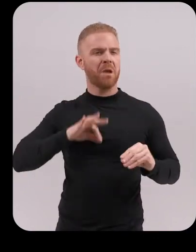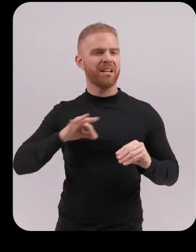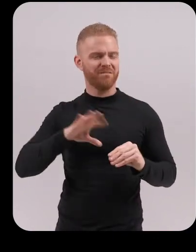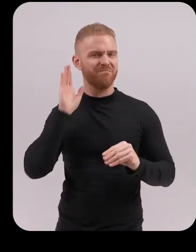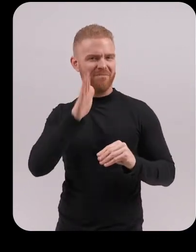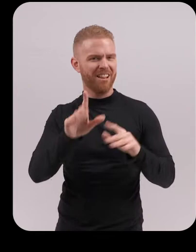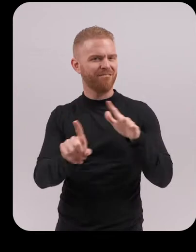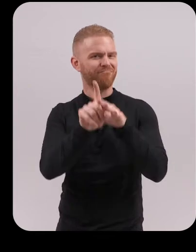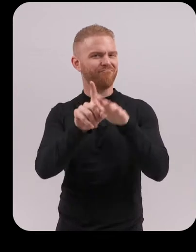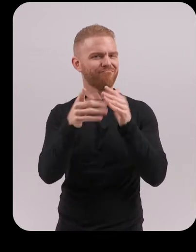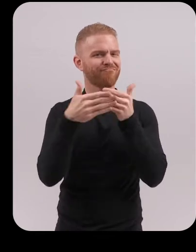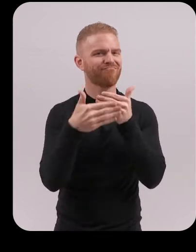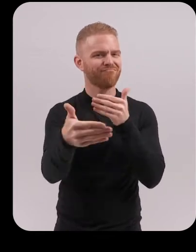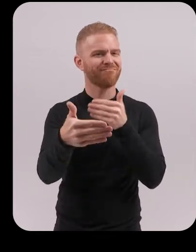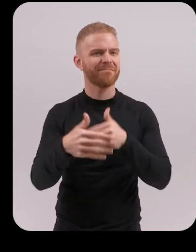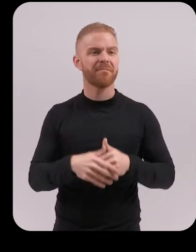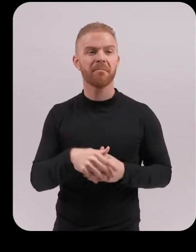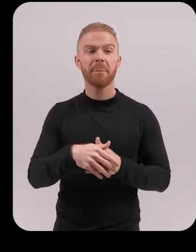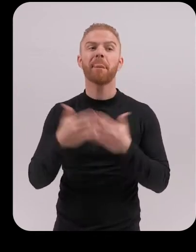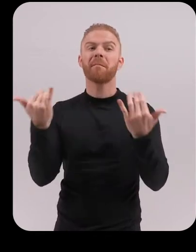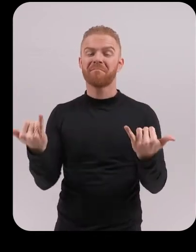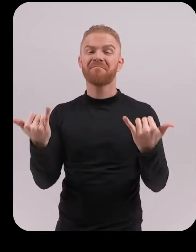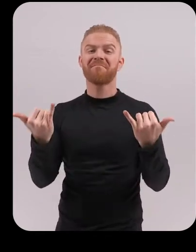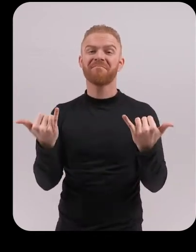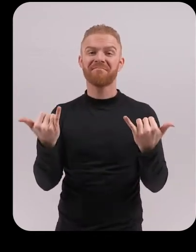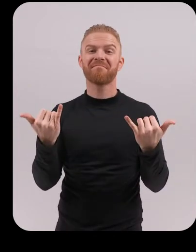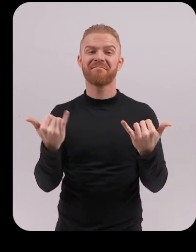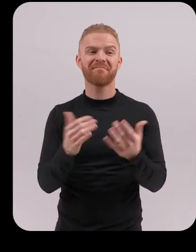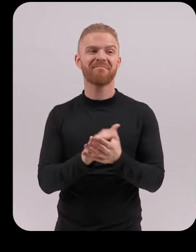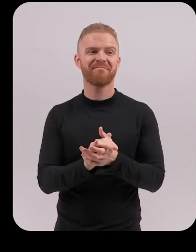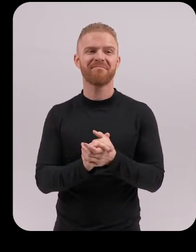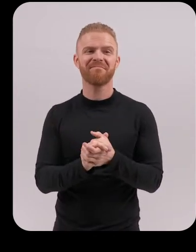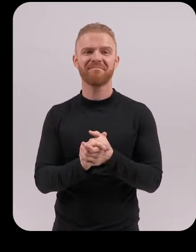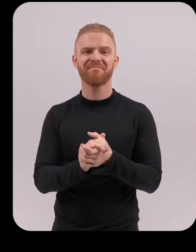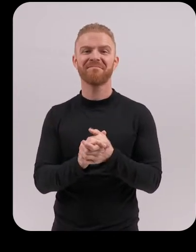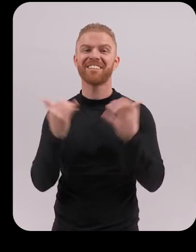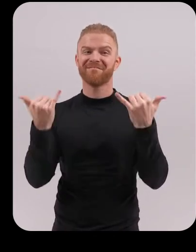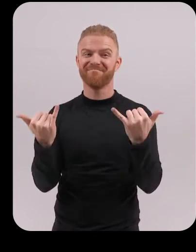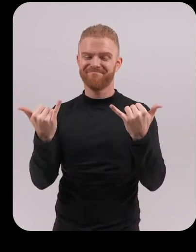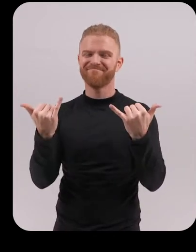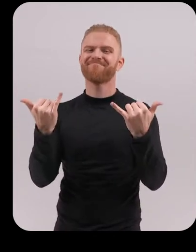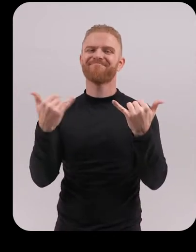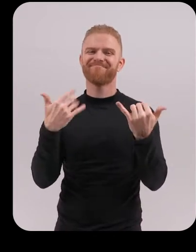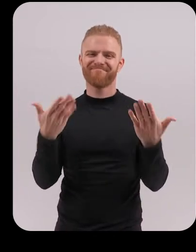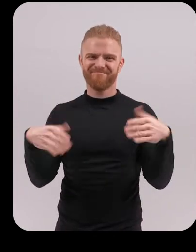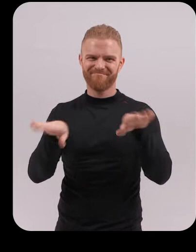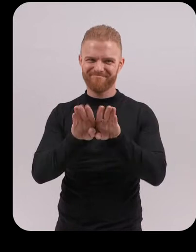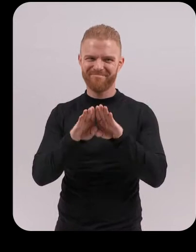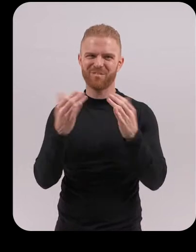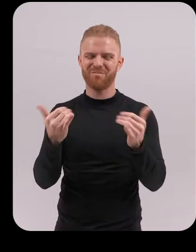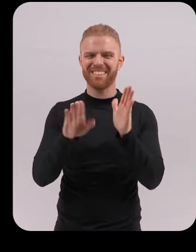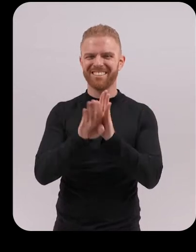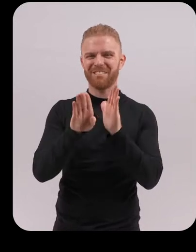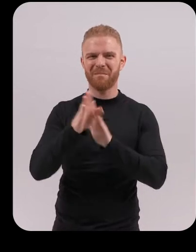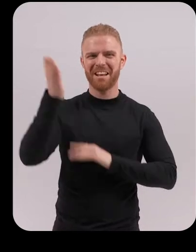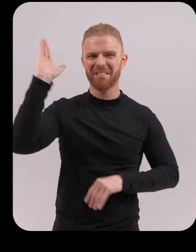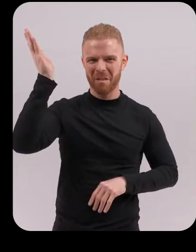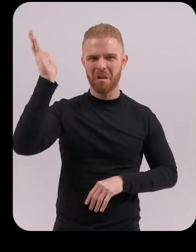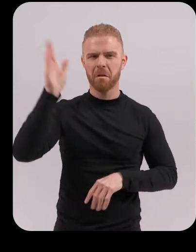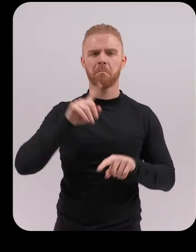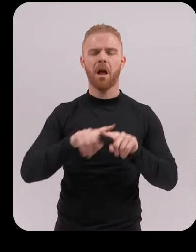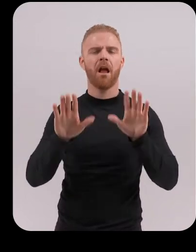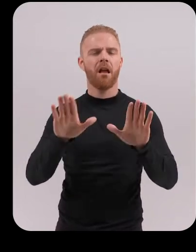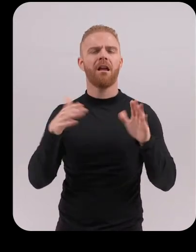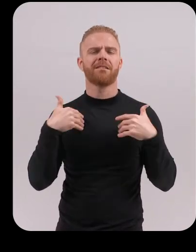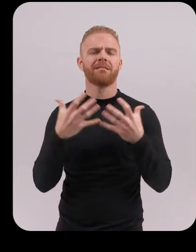are coming soon, so be on the lookout. That brings us to the close of today's Developer Keynote, but we're not